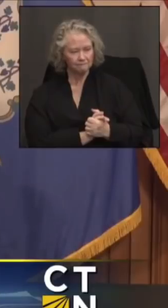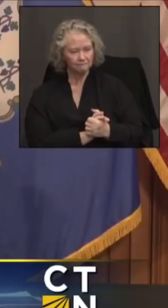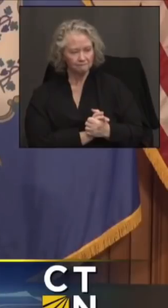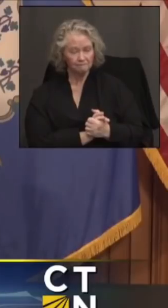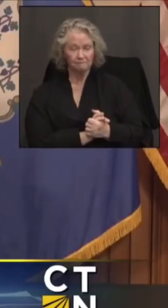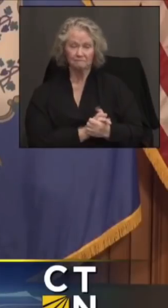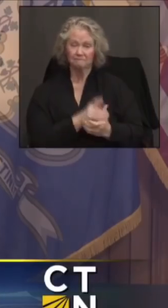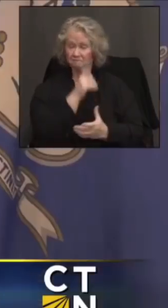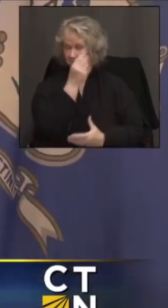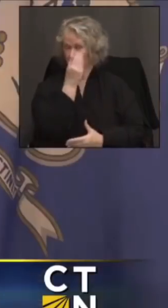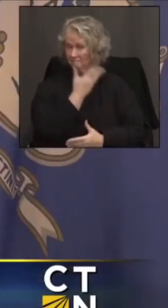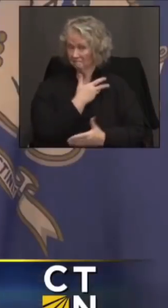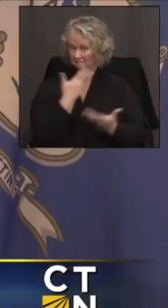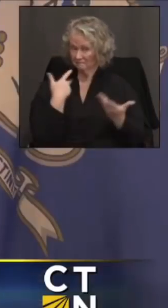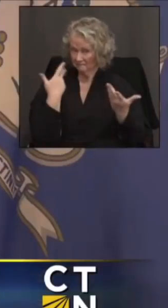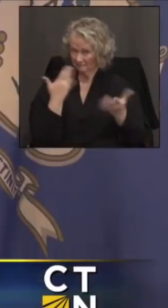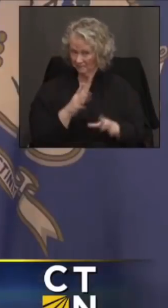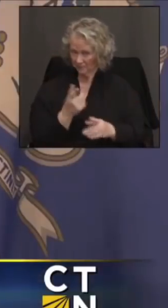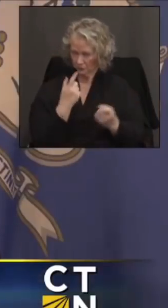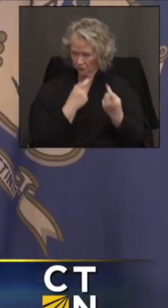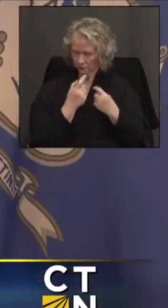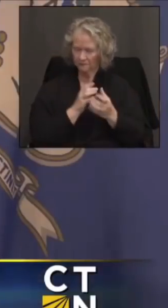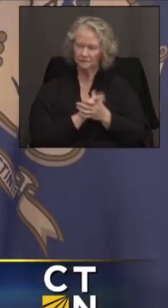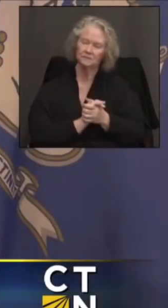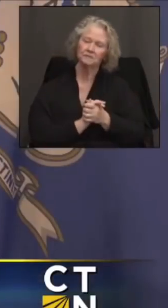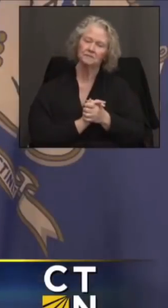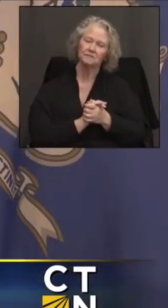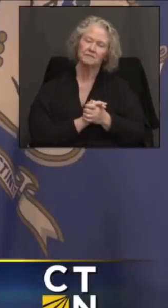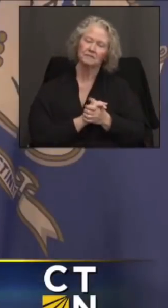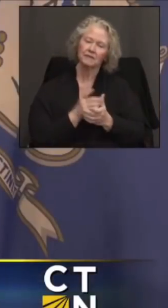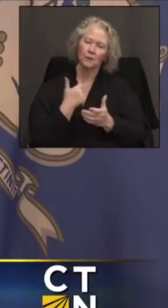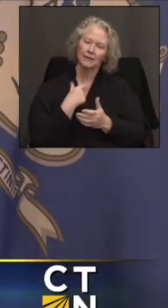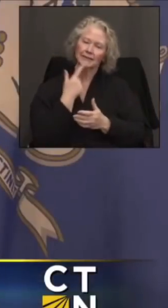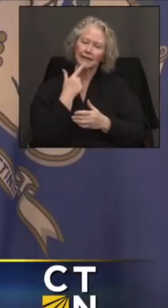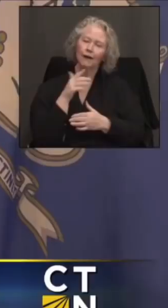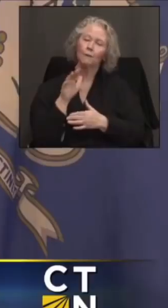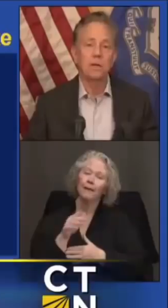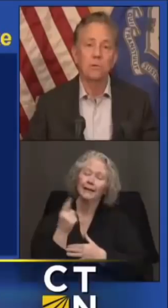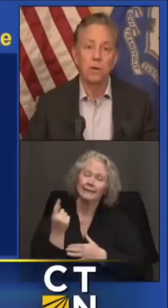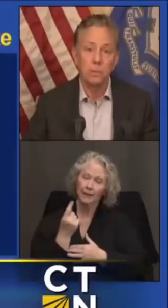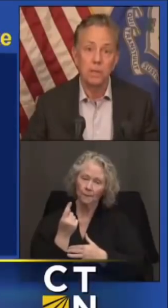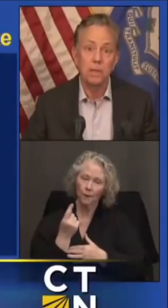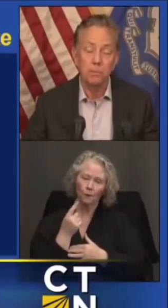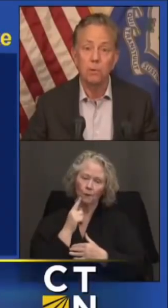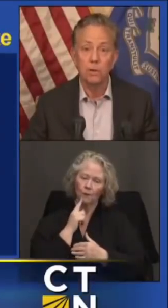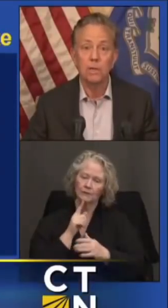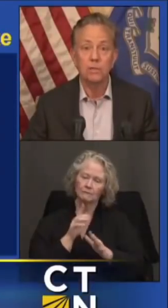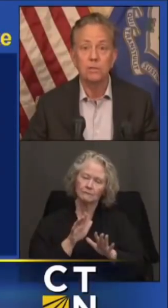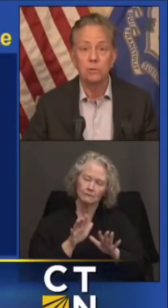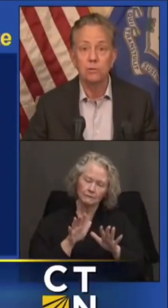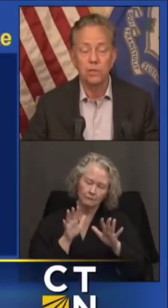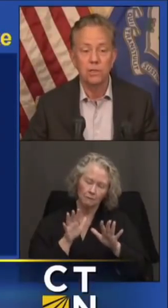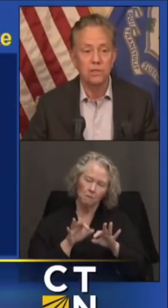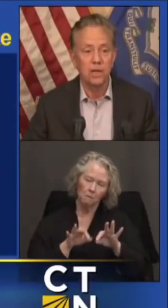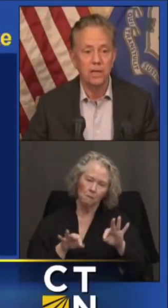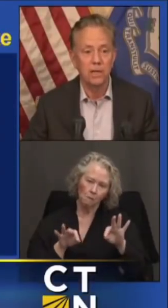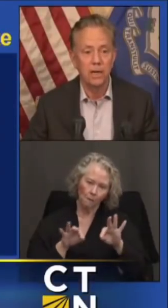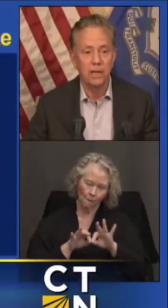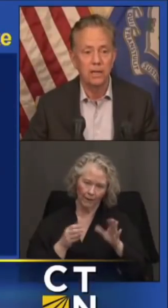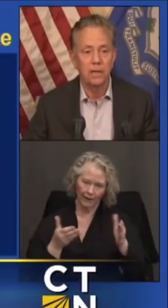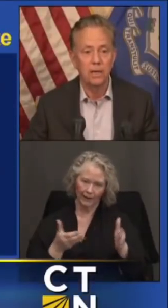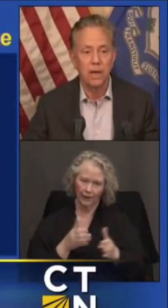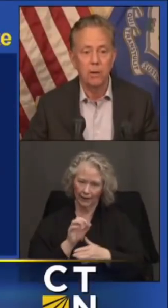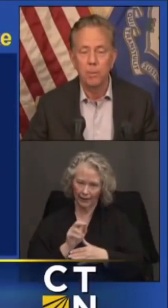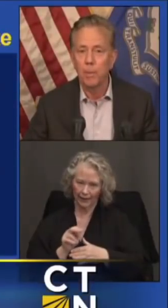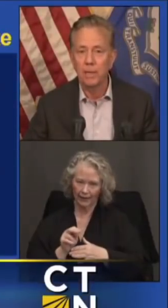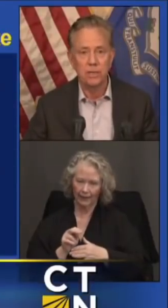All right, I'm getting the signal. I'd like to say goodbye to somebody who's been an incredibly important institution in the state of